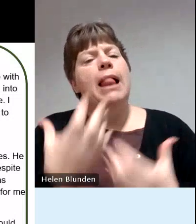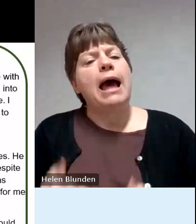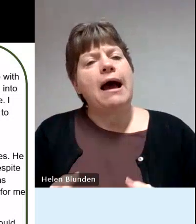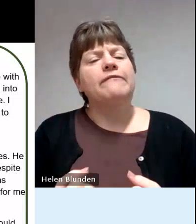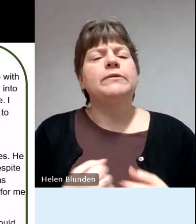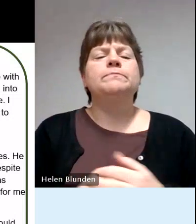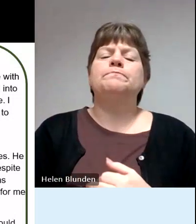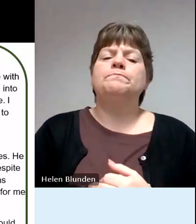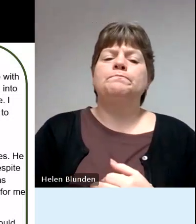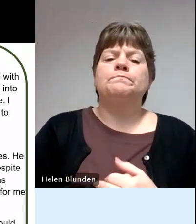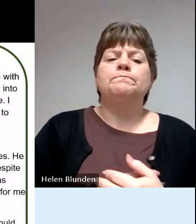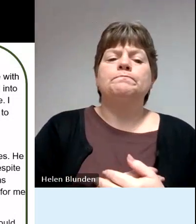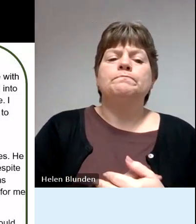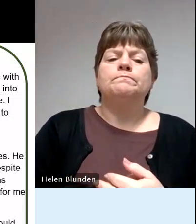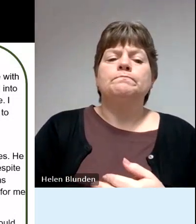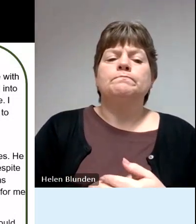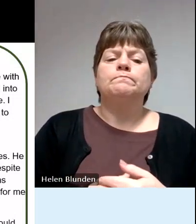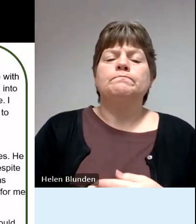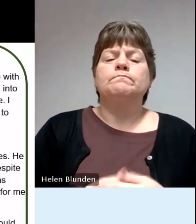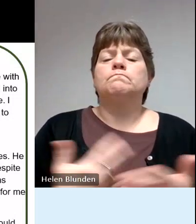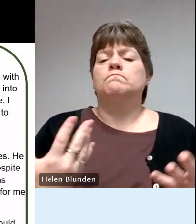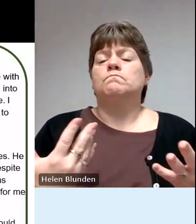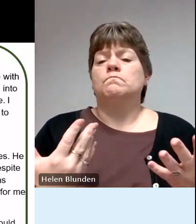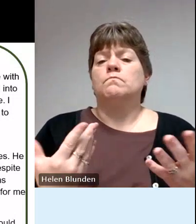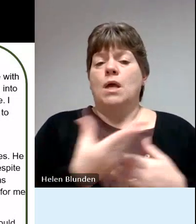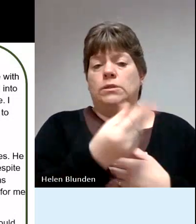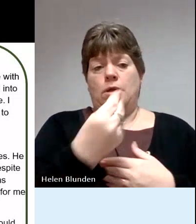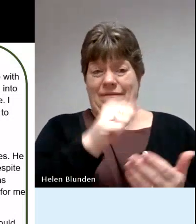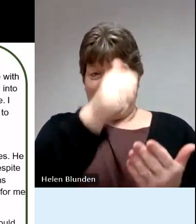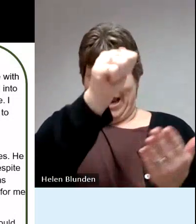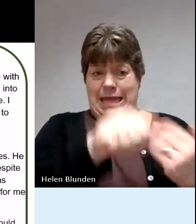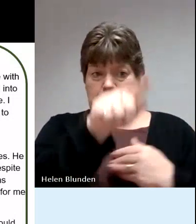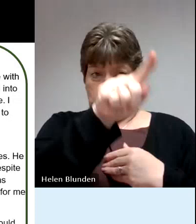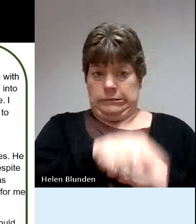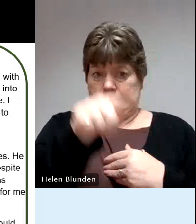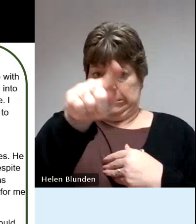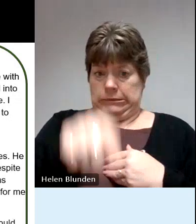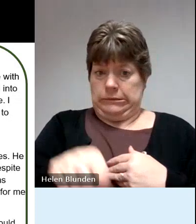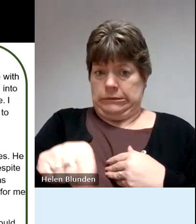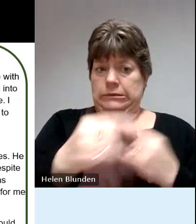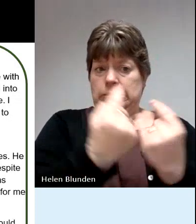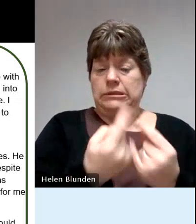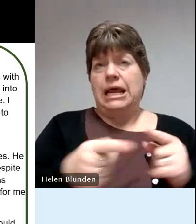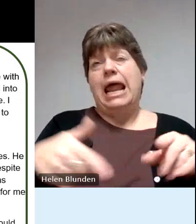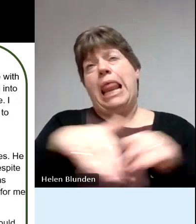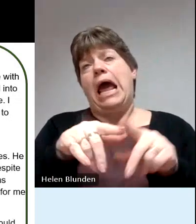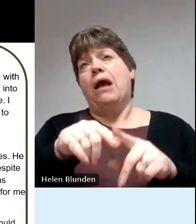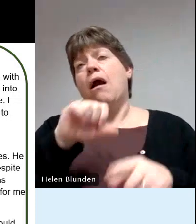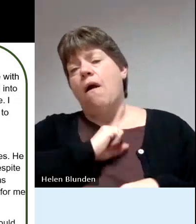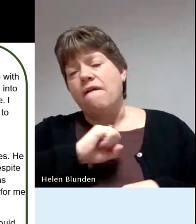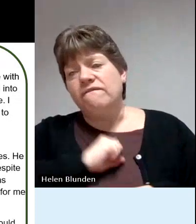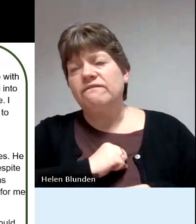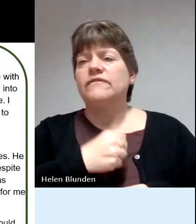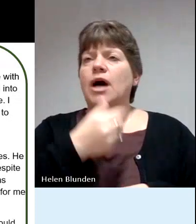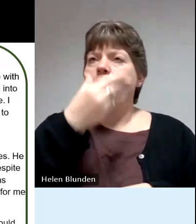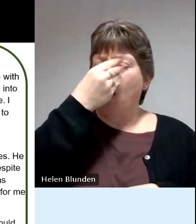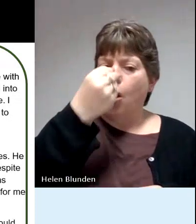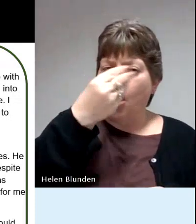year round. And some of those are listed on the slide. So they include colds and coughs and